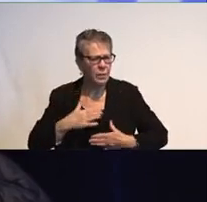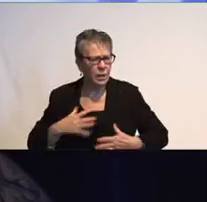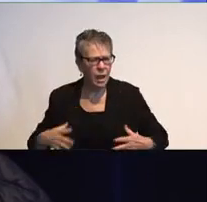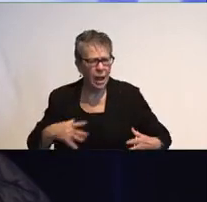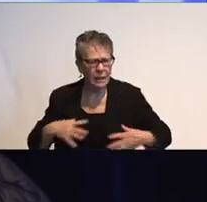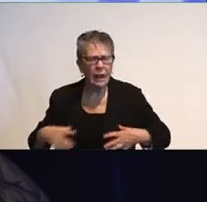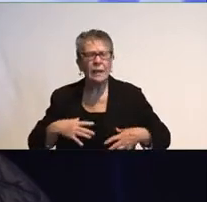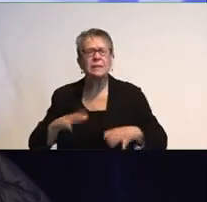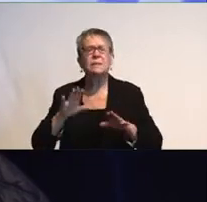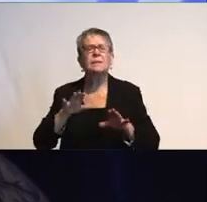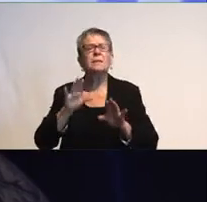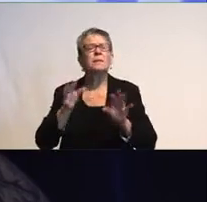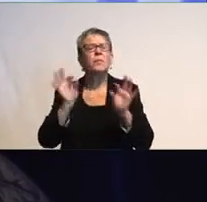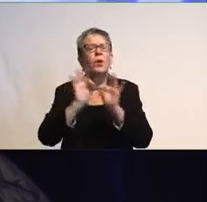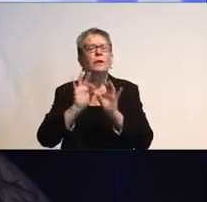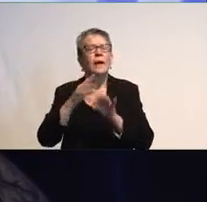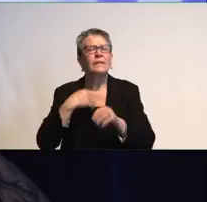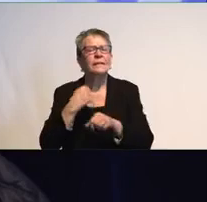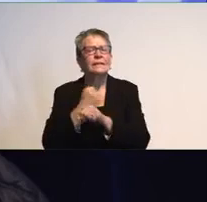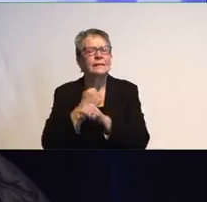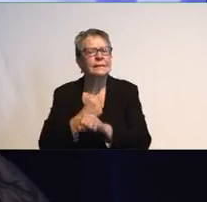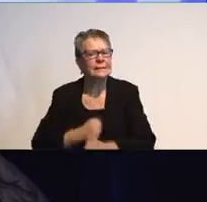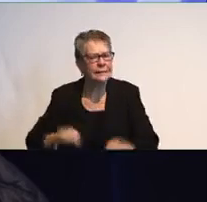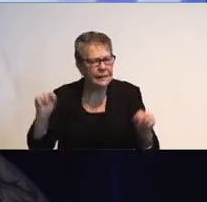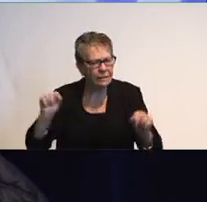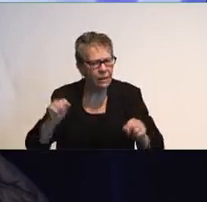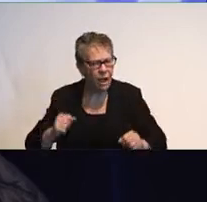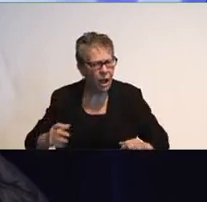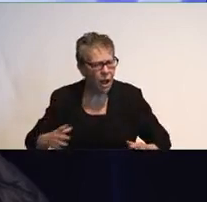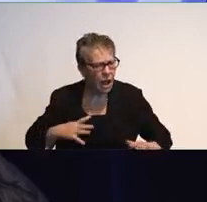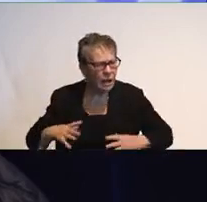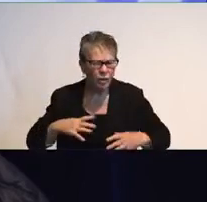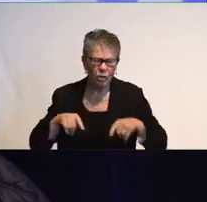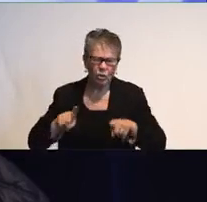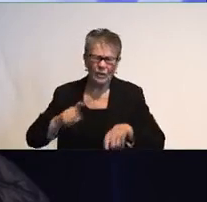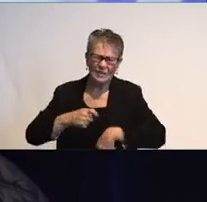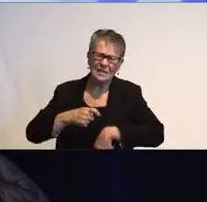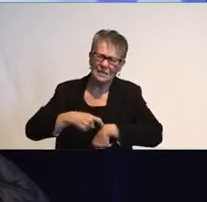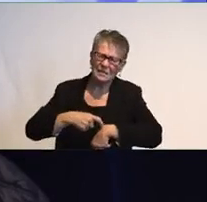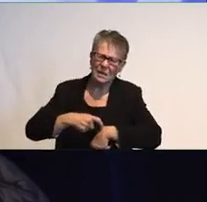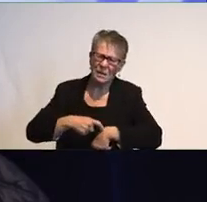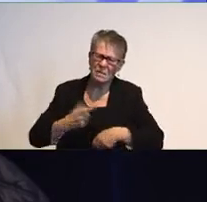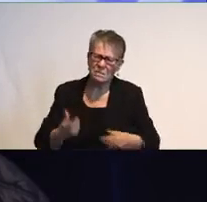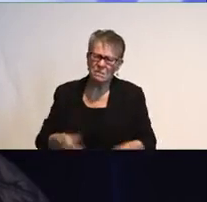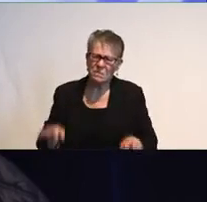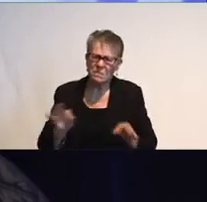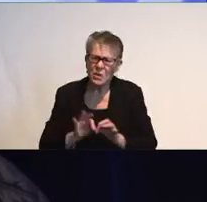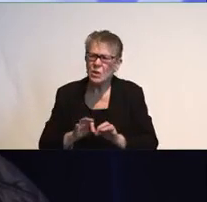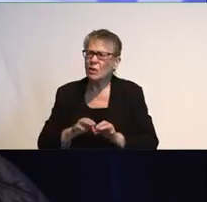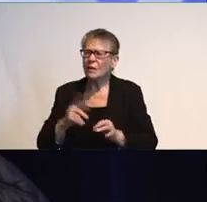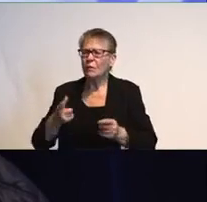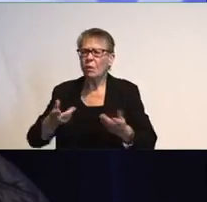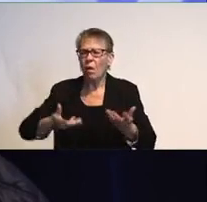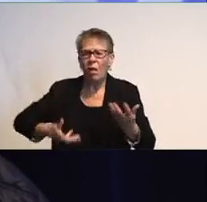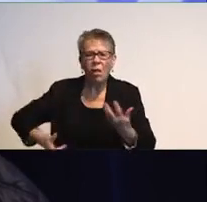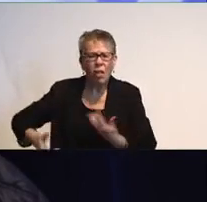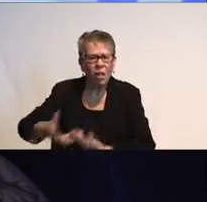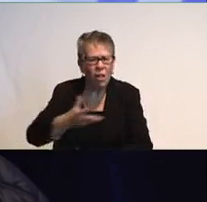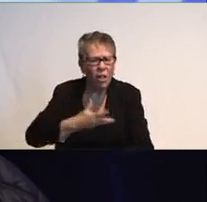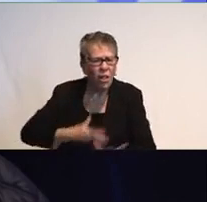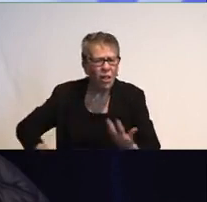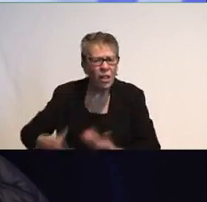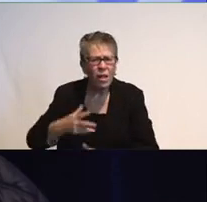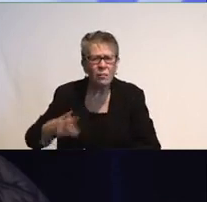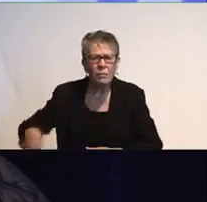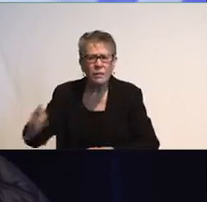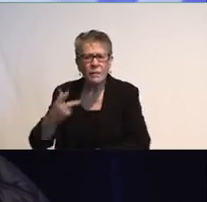Please continue to stay safe during this holiday season. If you are in large indoor settings where the vaccination status of